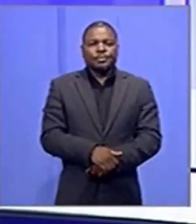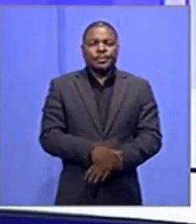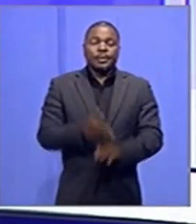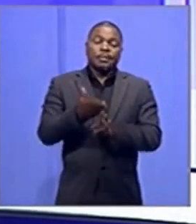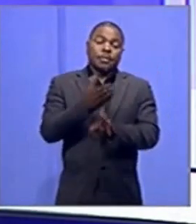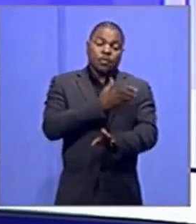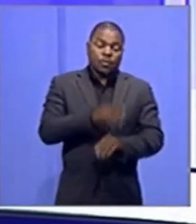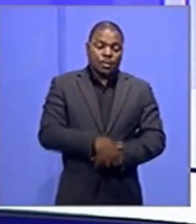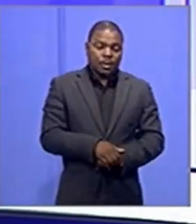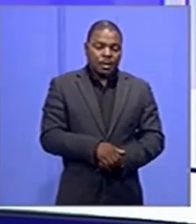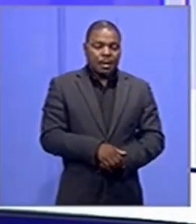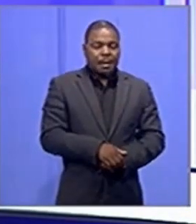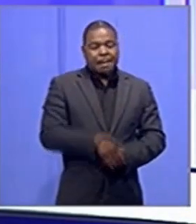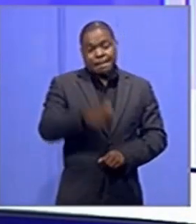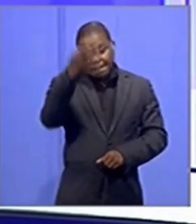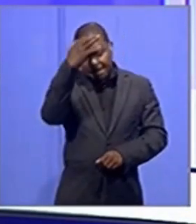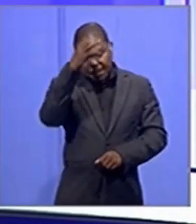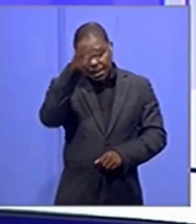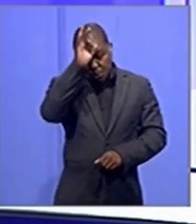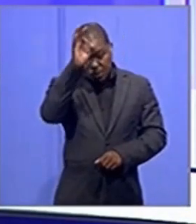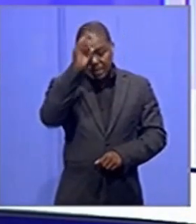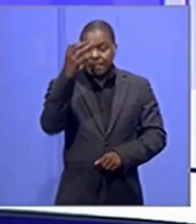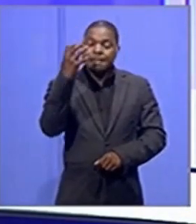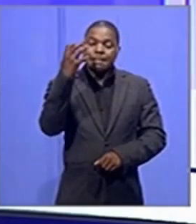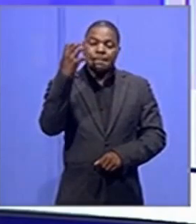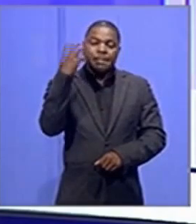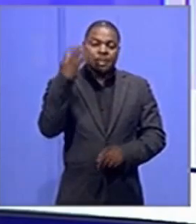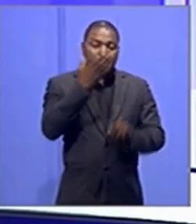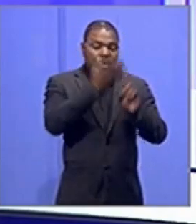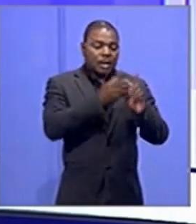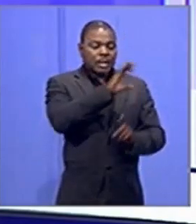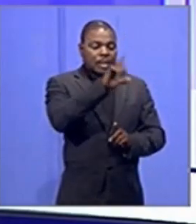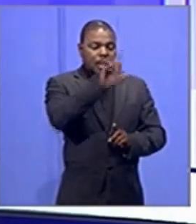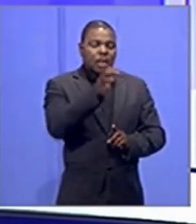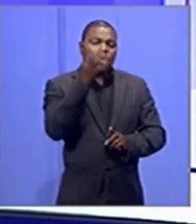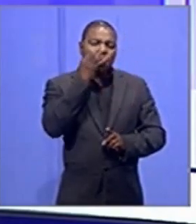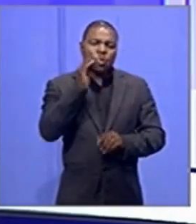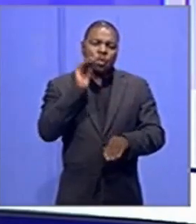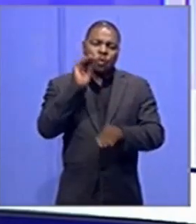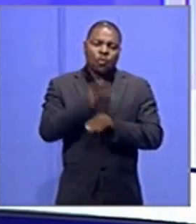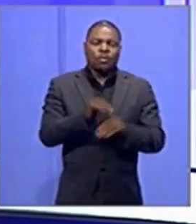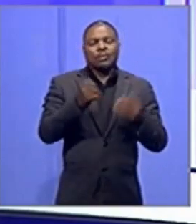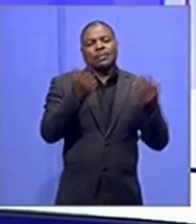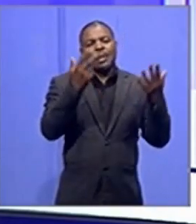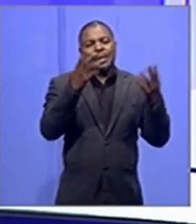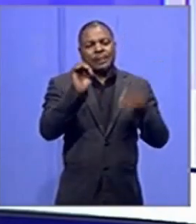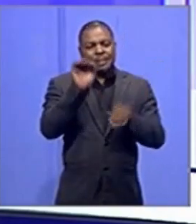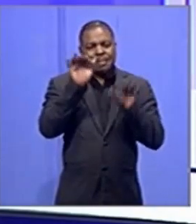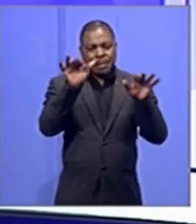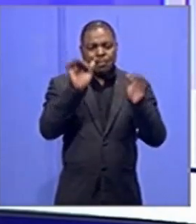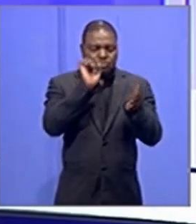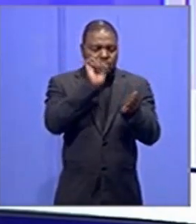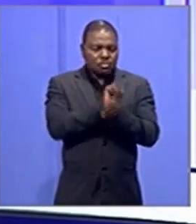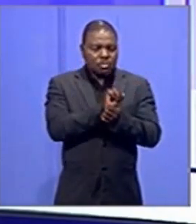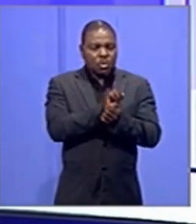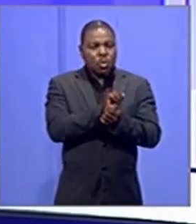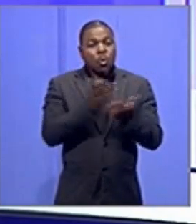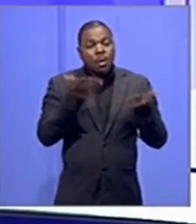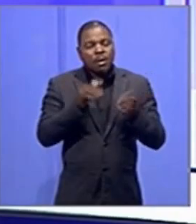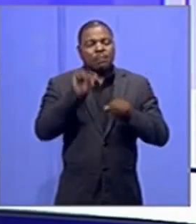Piana tona ya maphodisa Pekitsele o boletse gore batho ba ka godimo ga ba masomeseswai ba swerwe nakong ya ditshupetso tsa